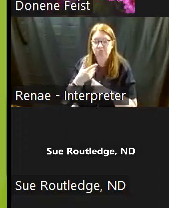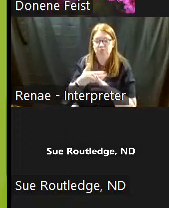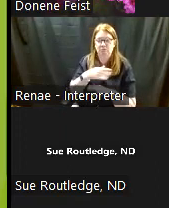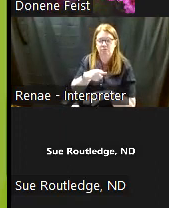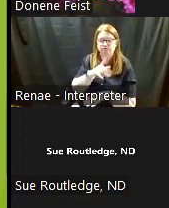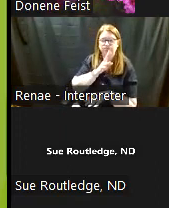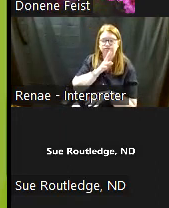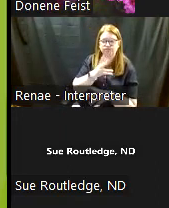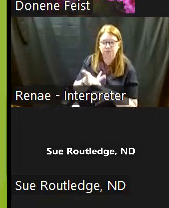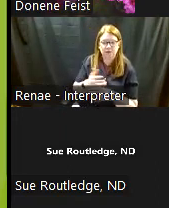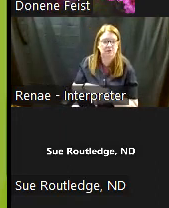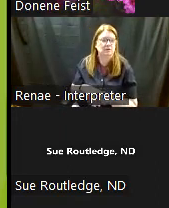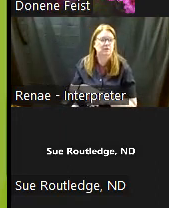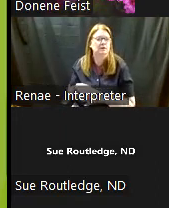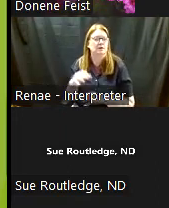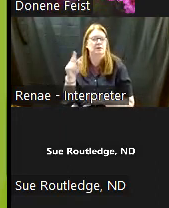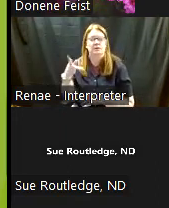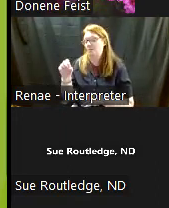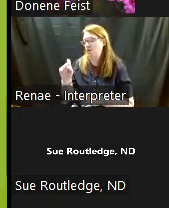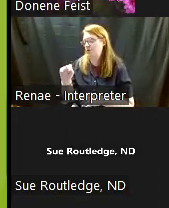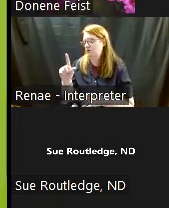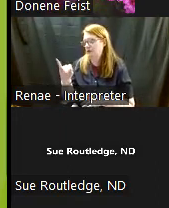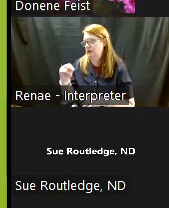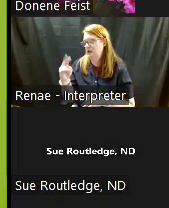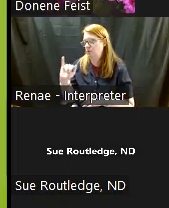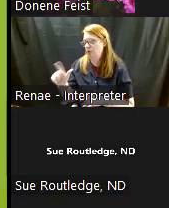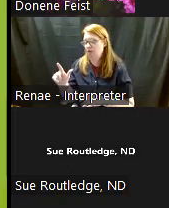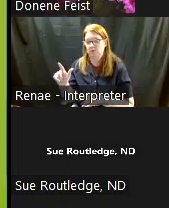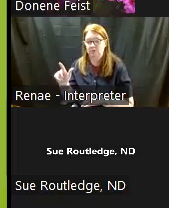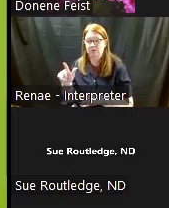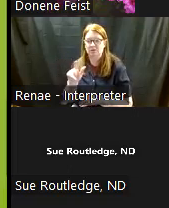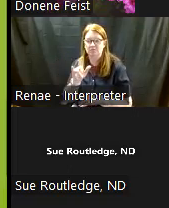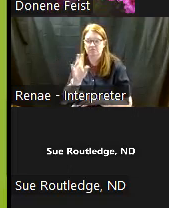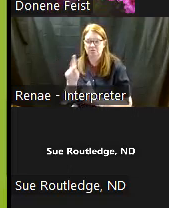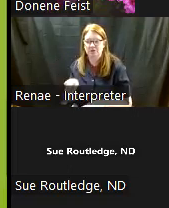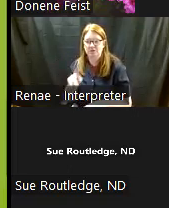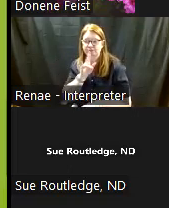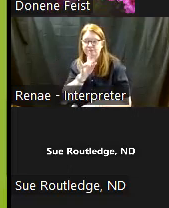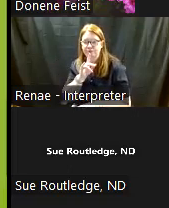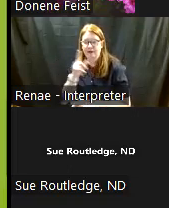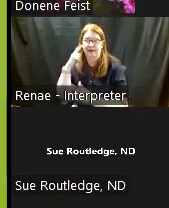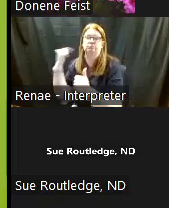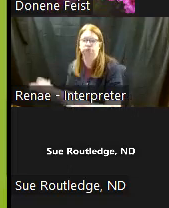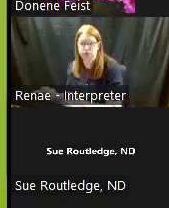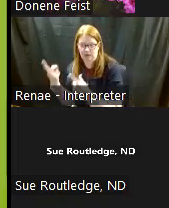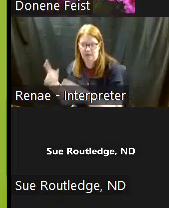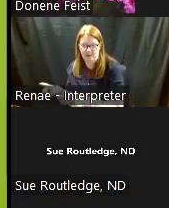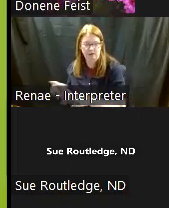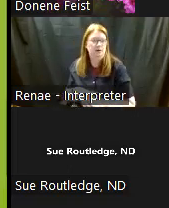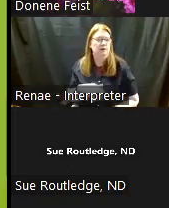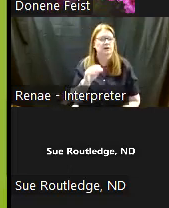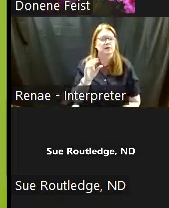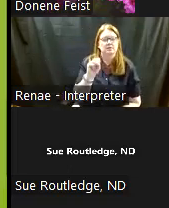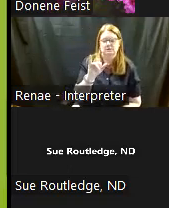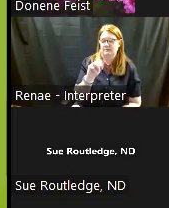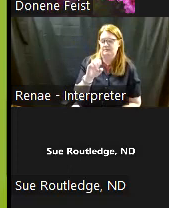talk, prelingual, or after a person has learned to talk, so postlingual. Symmetric or asymmetric, like thinking back to the